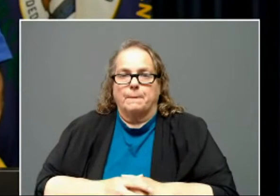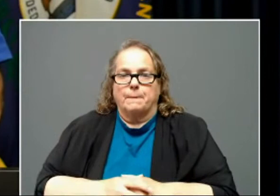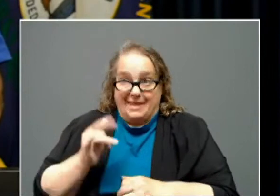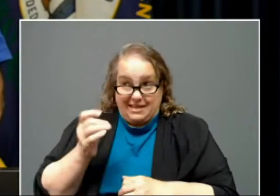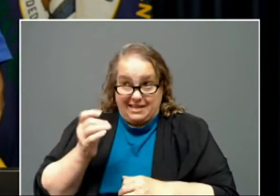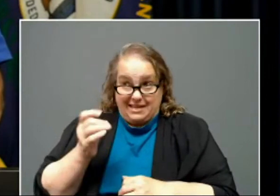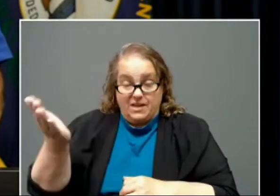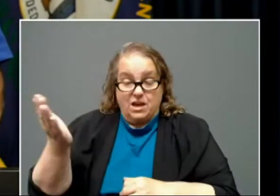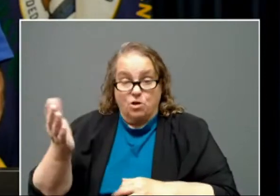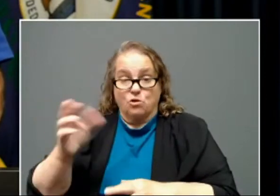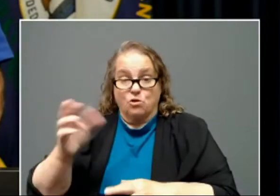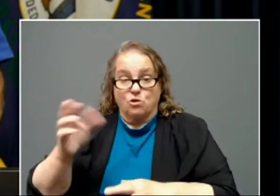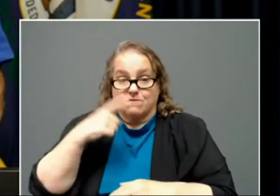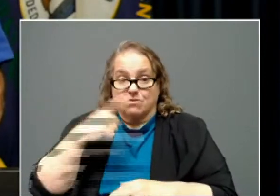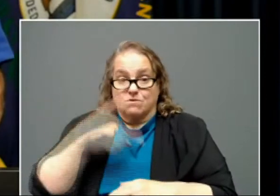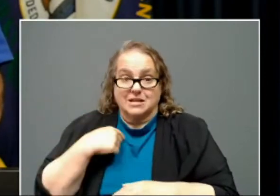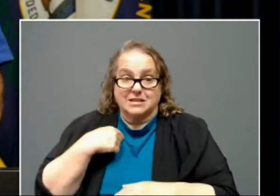time.